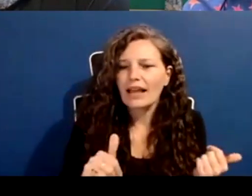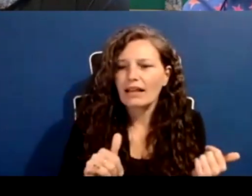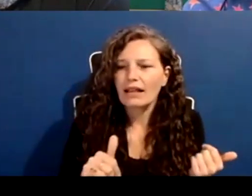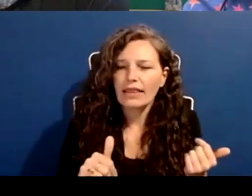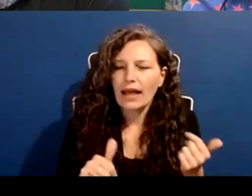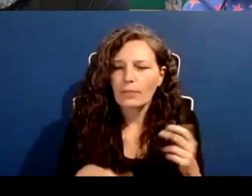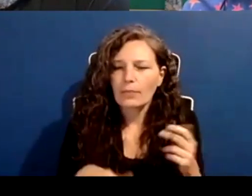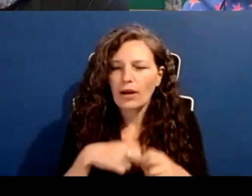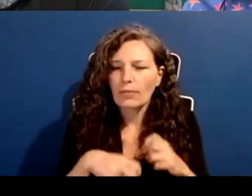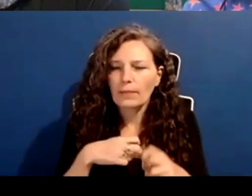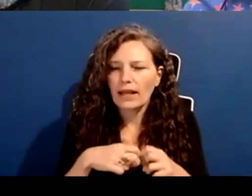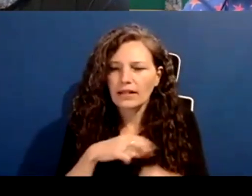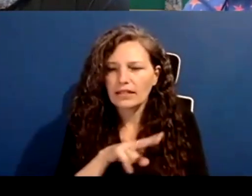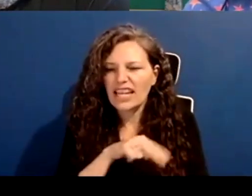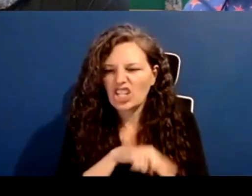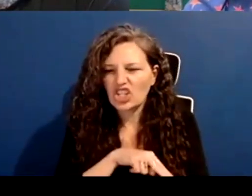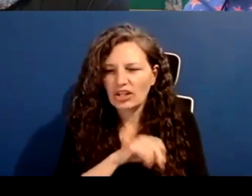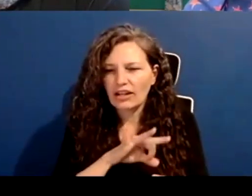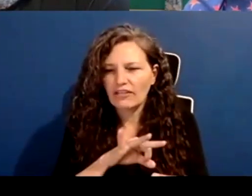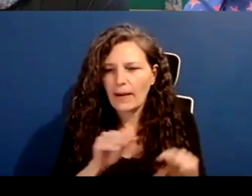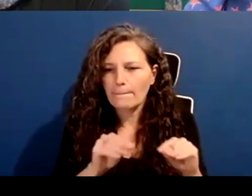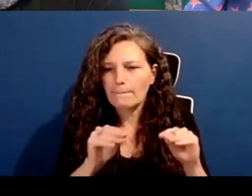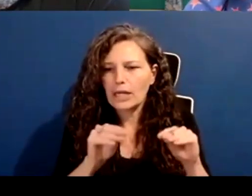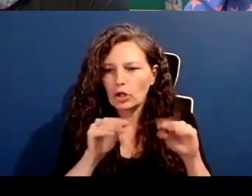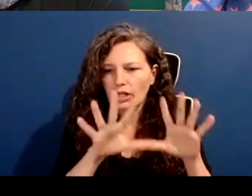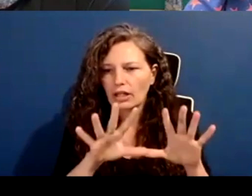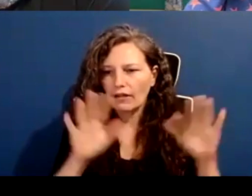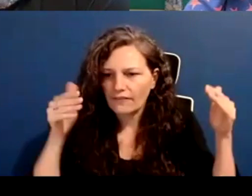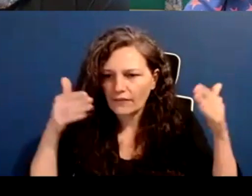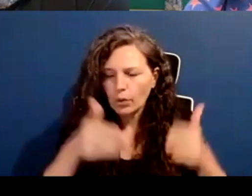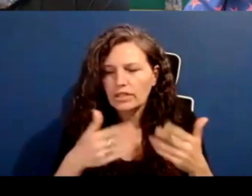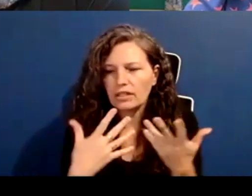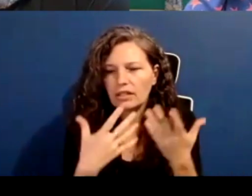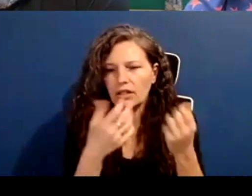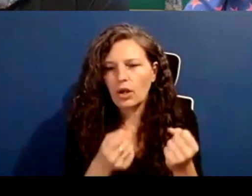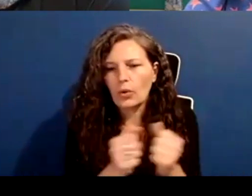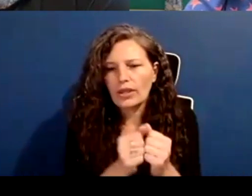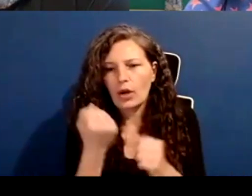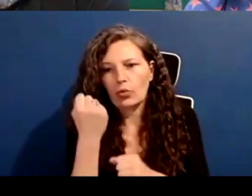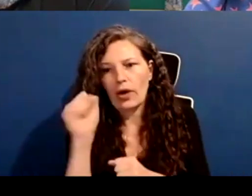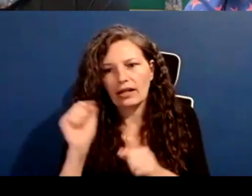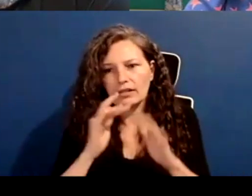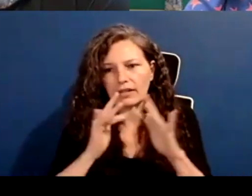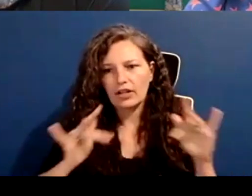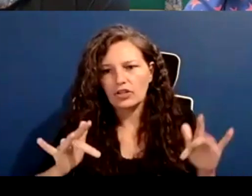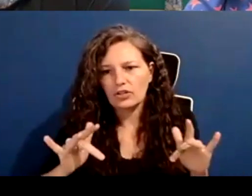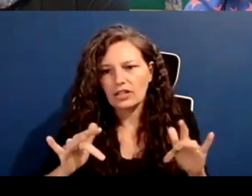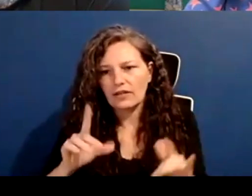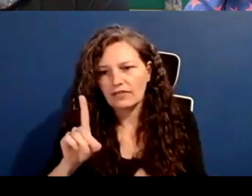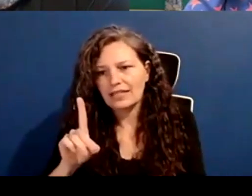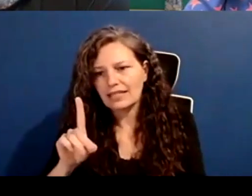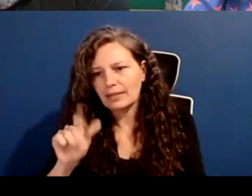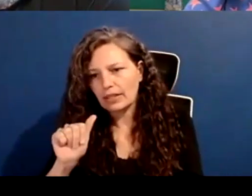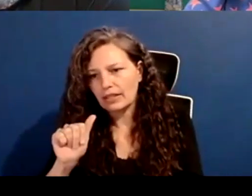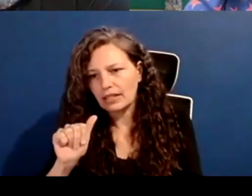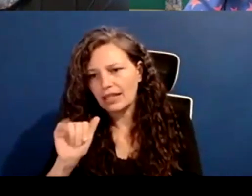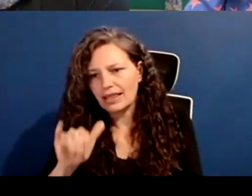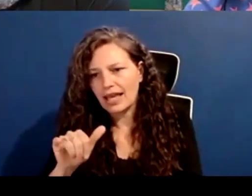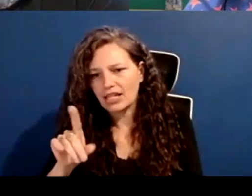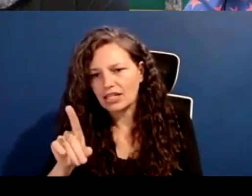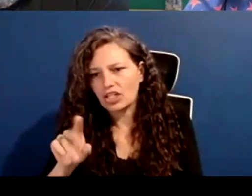miracle focused on healing with the radical diversity of disability that Dr. Kenny identifies in the passage